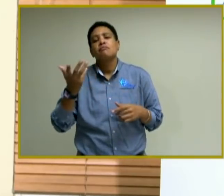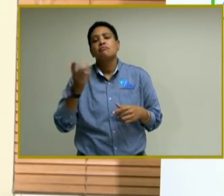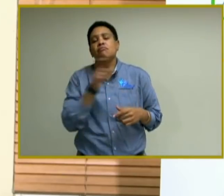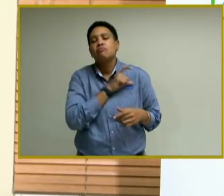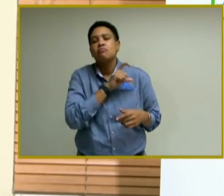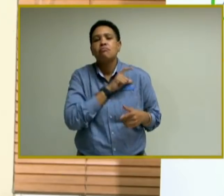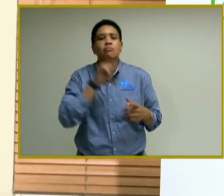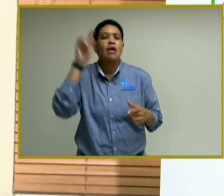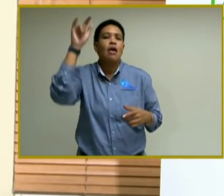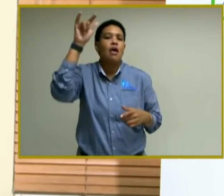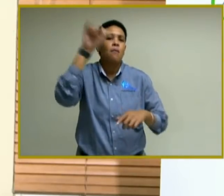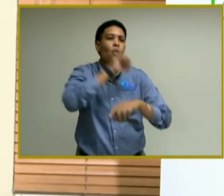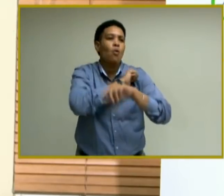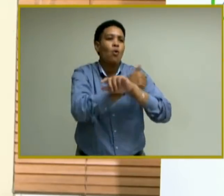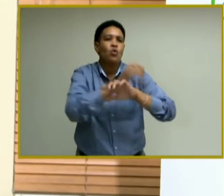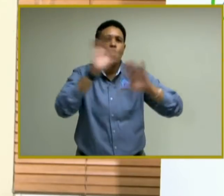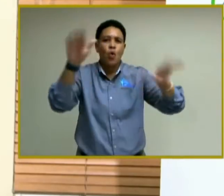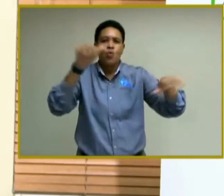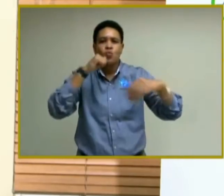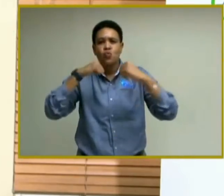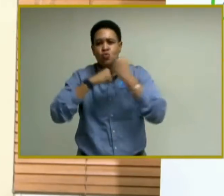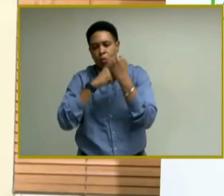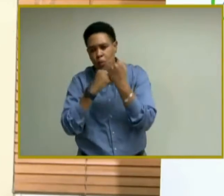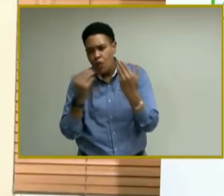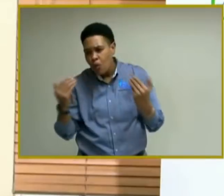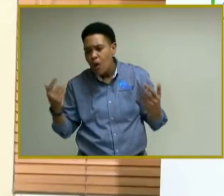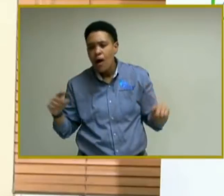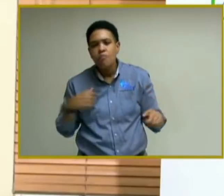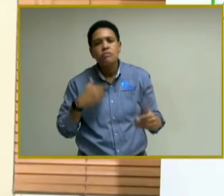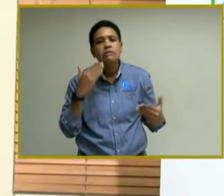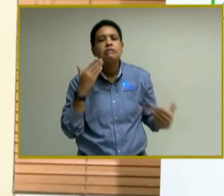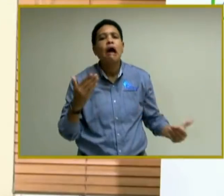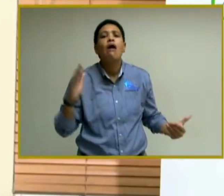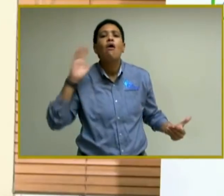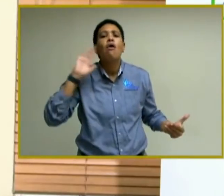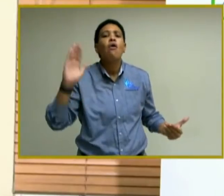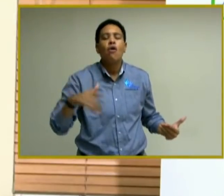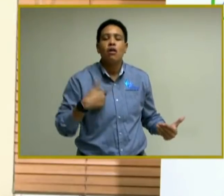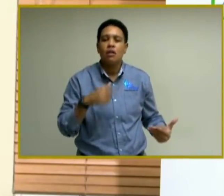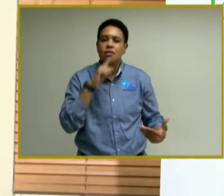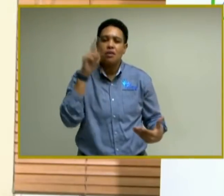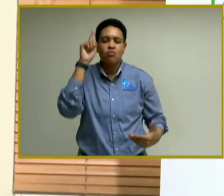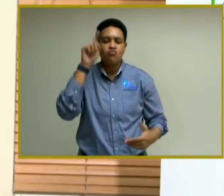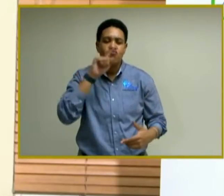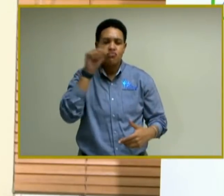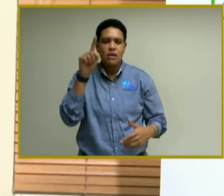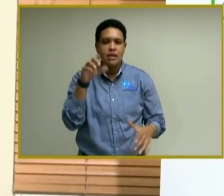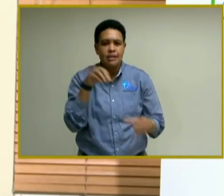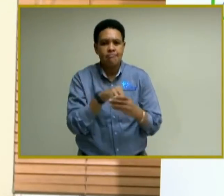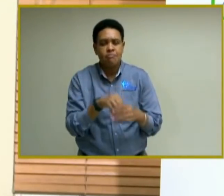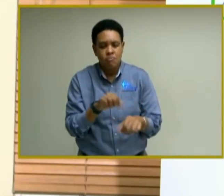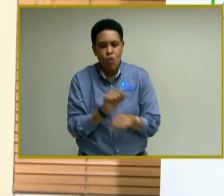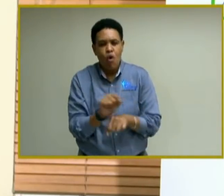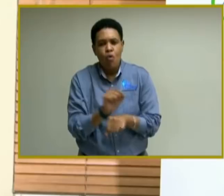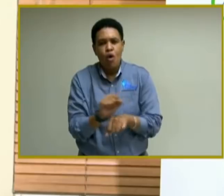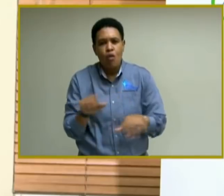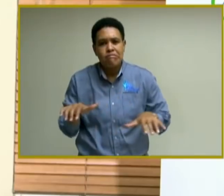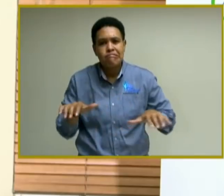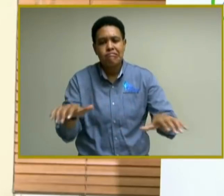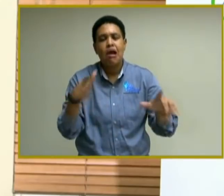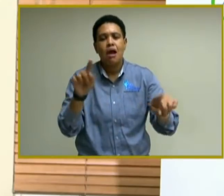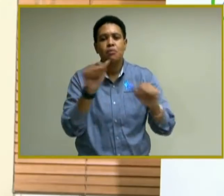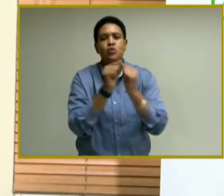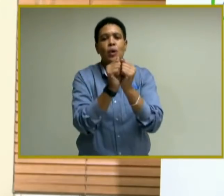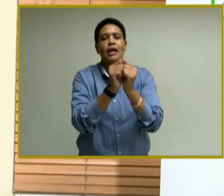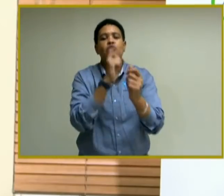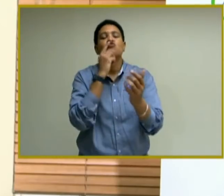airport authorities, and so on. And I think we've really put our shoulders to the wheel, and we have worked together